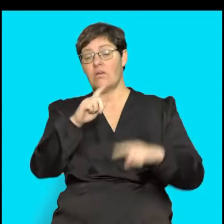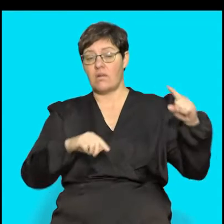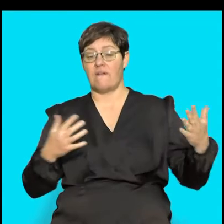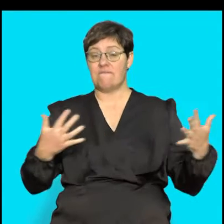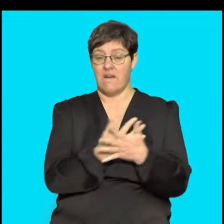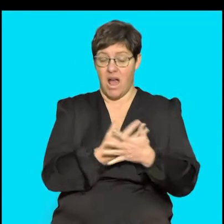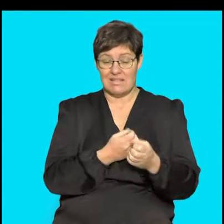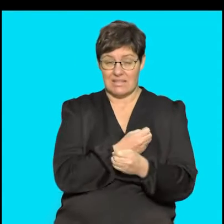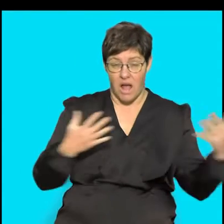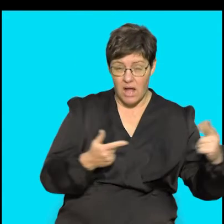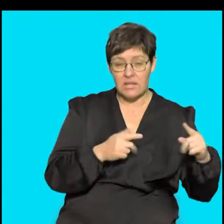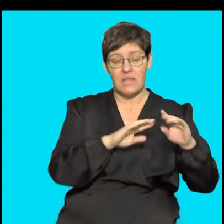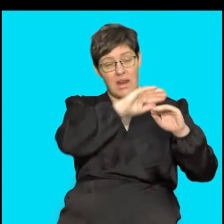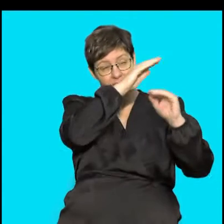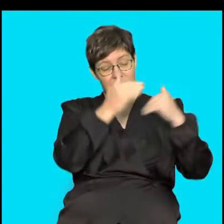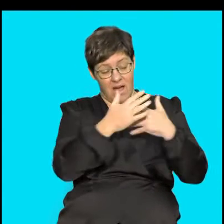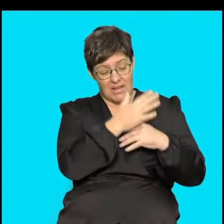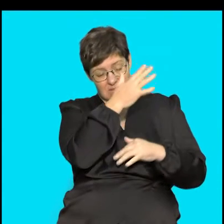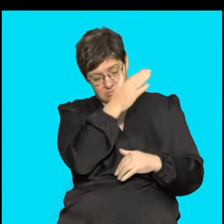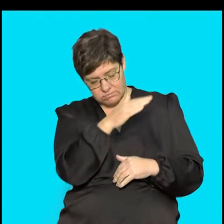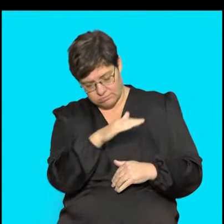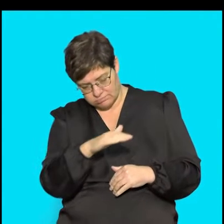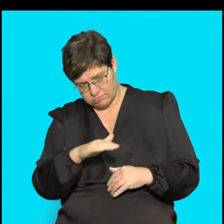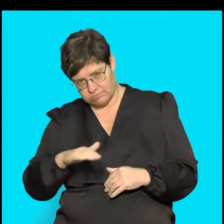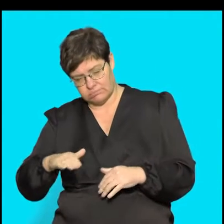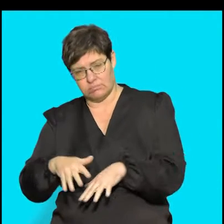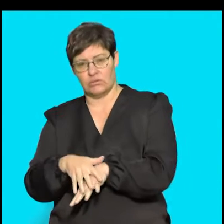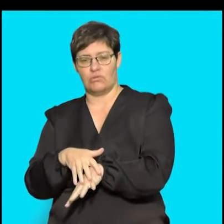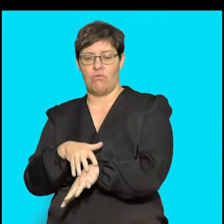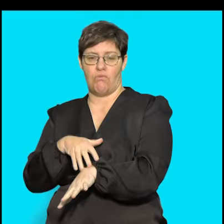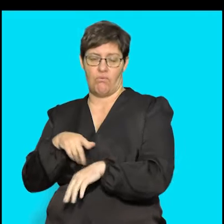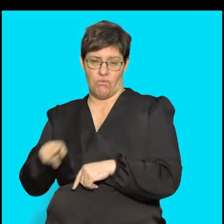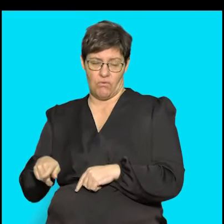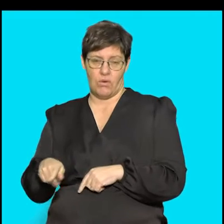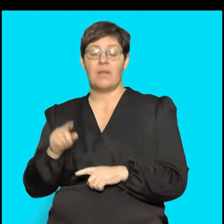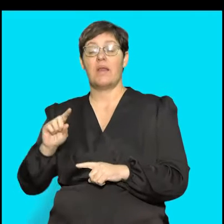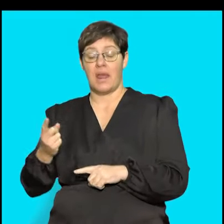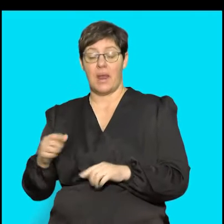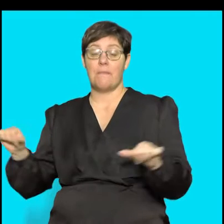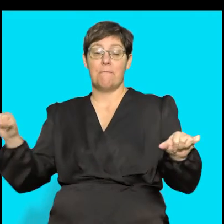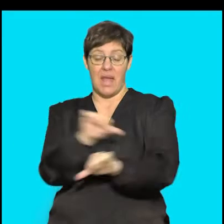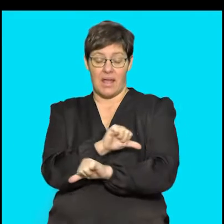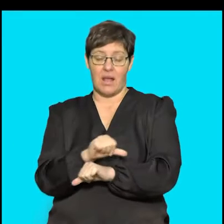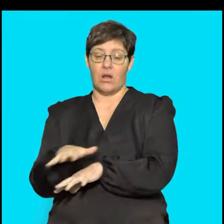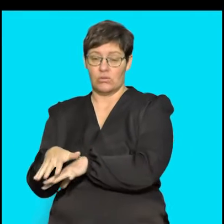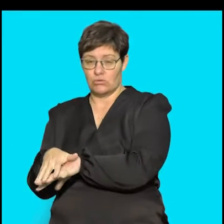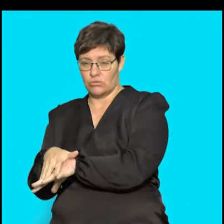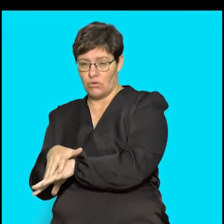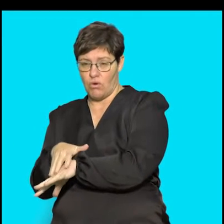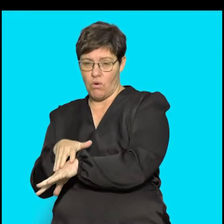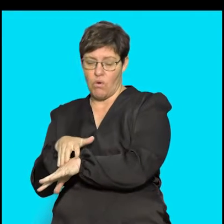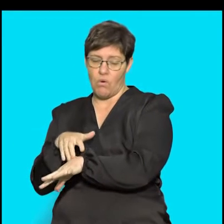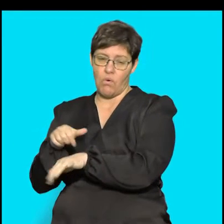rate is fast at the beginning, slowing down for the forward reaction, and slow down, and then at this